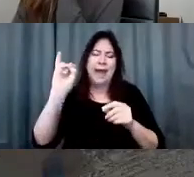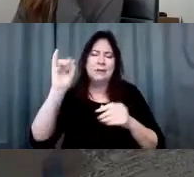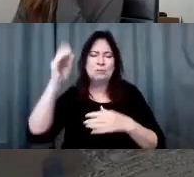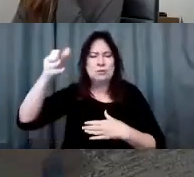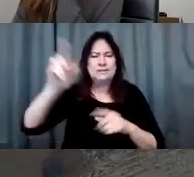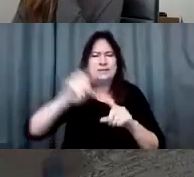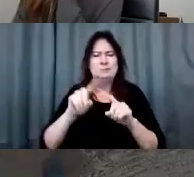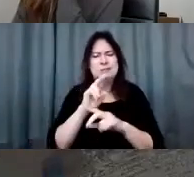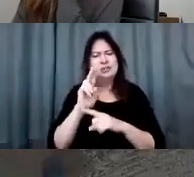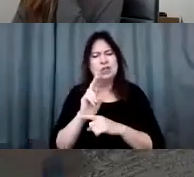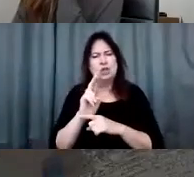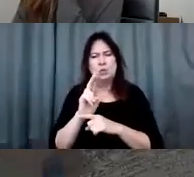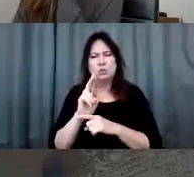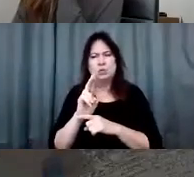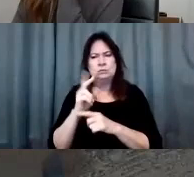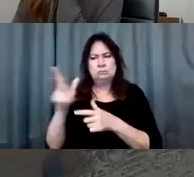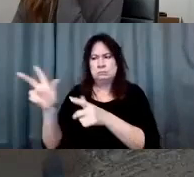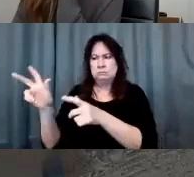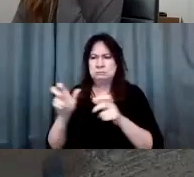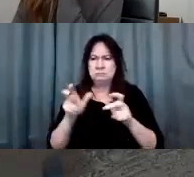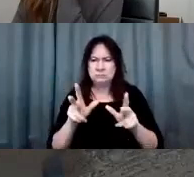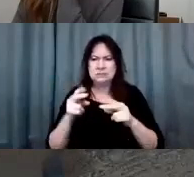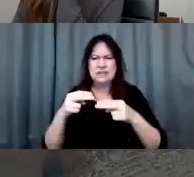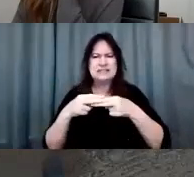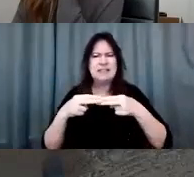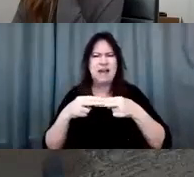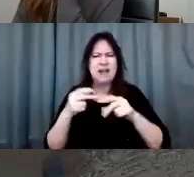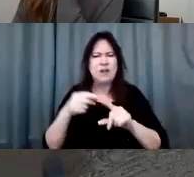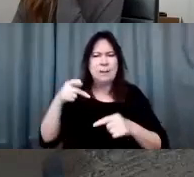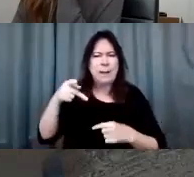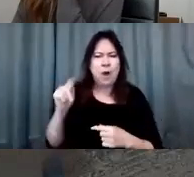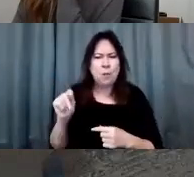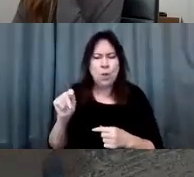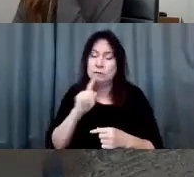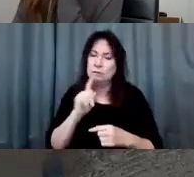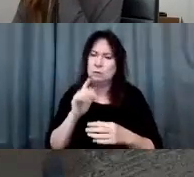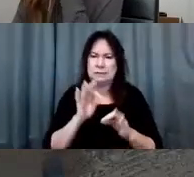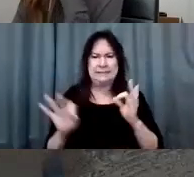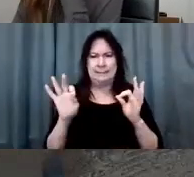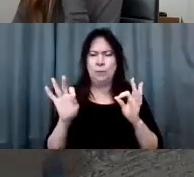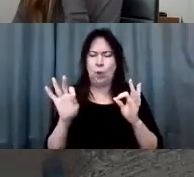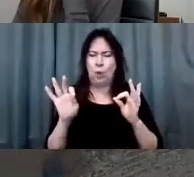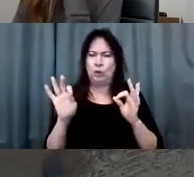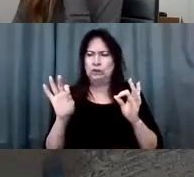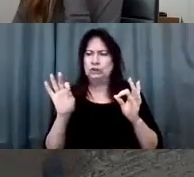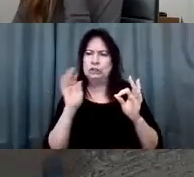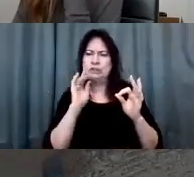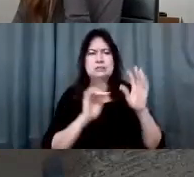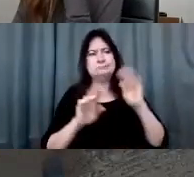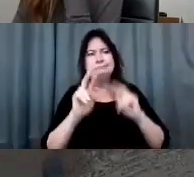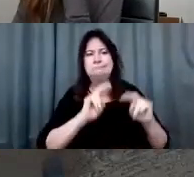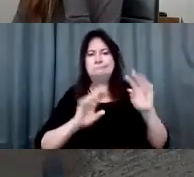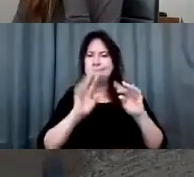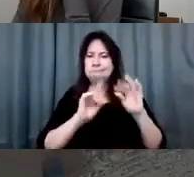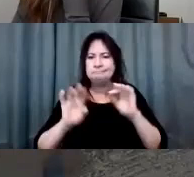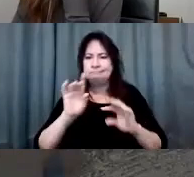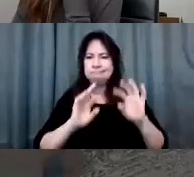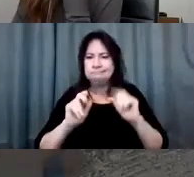used one of the sliders for a PowerPoint. So it's really quite simple to do, much